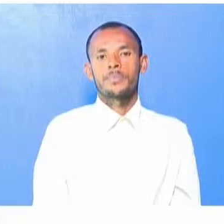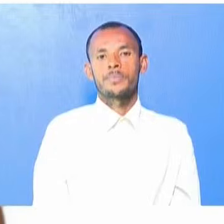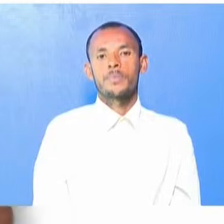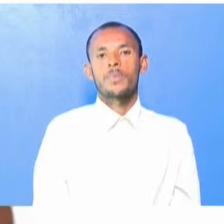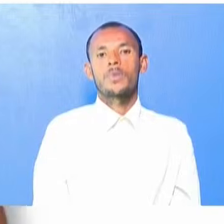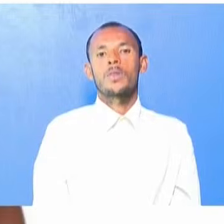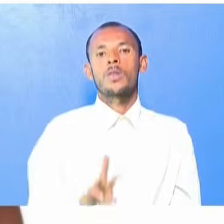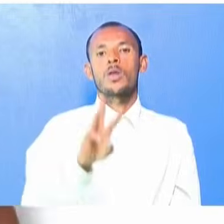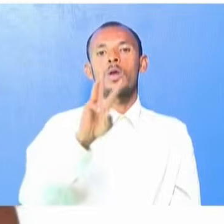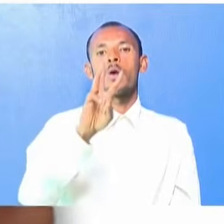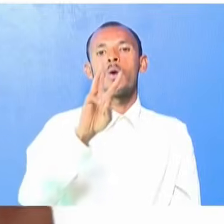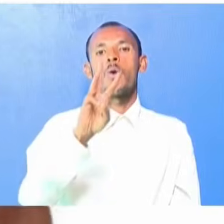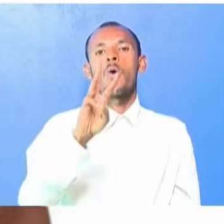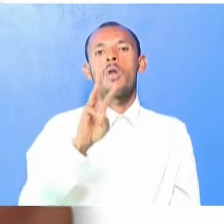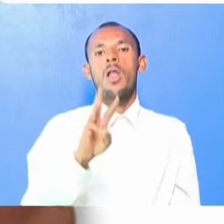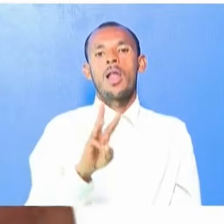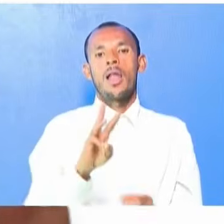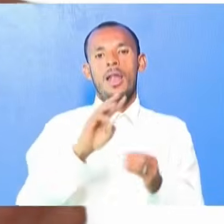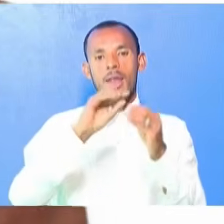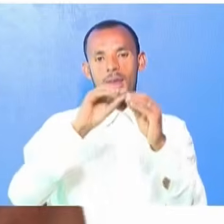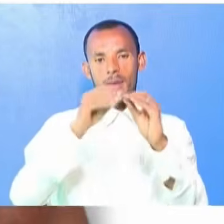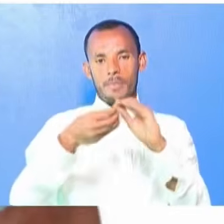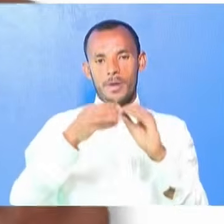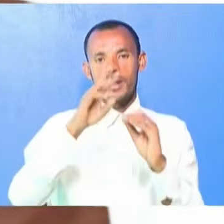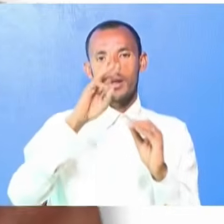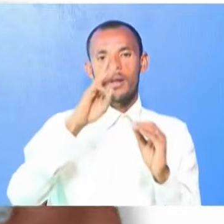whole numbers, and integers.